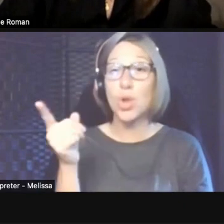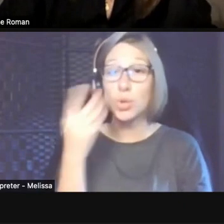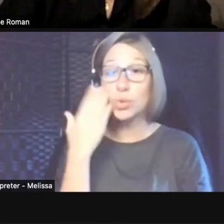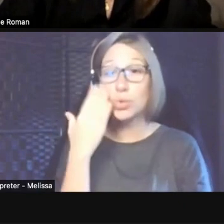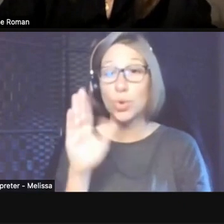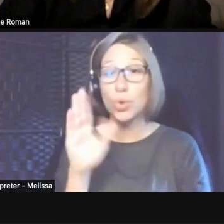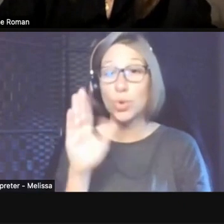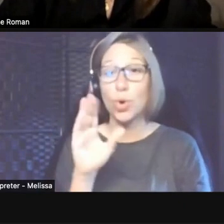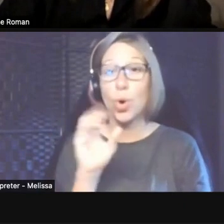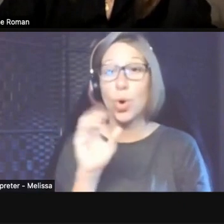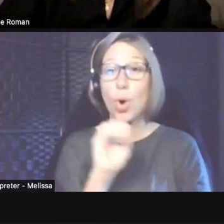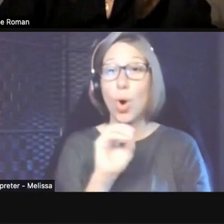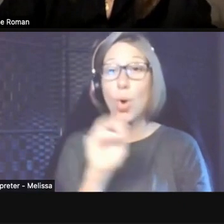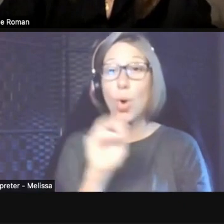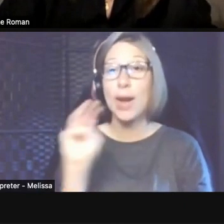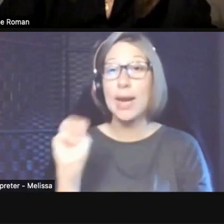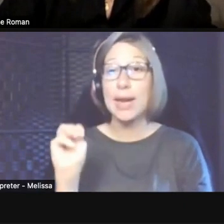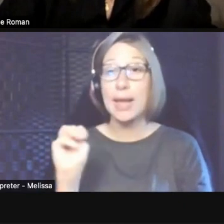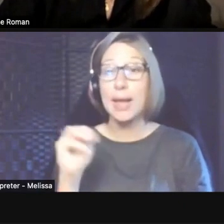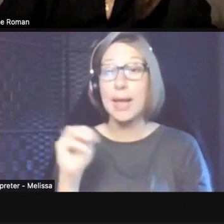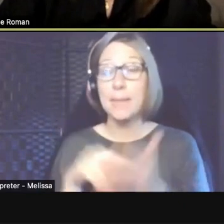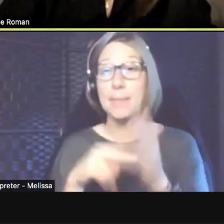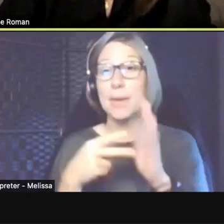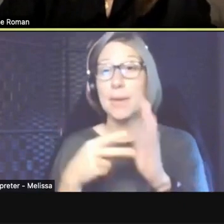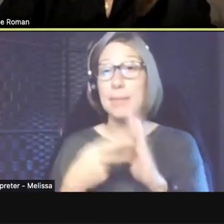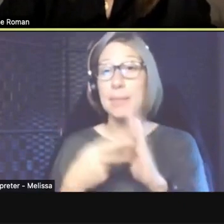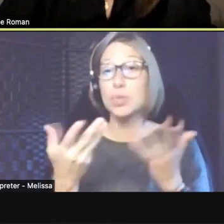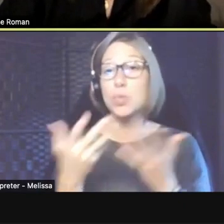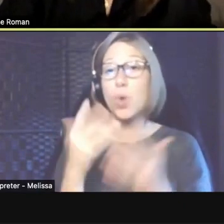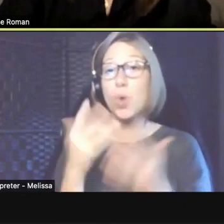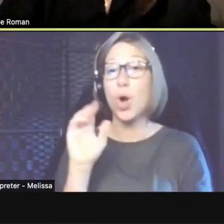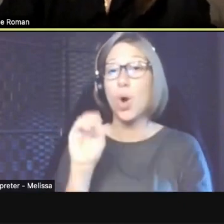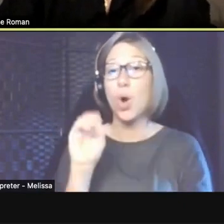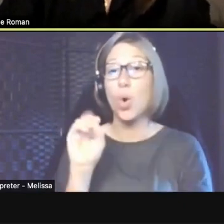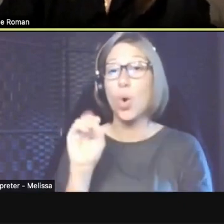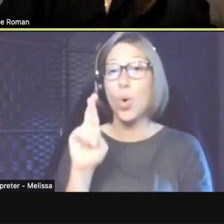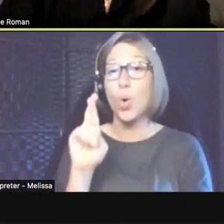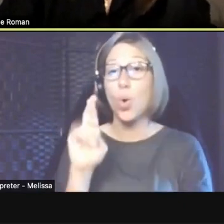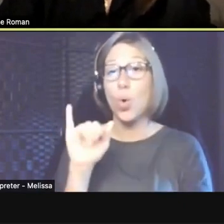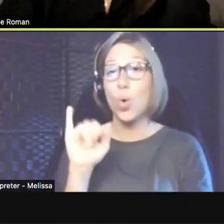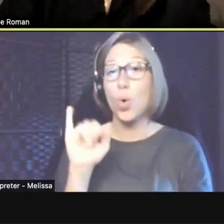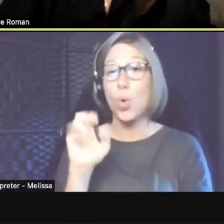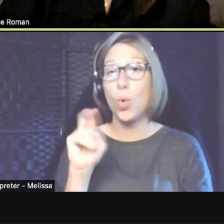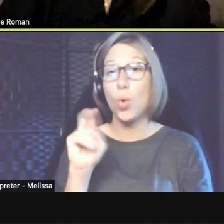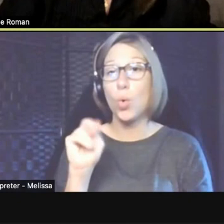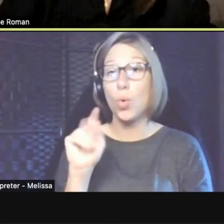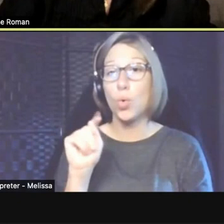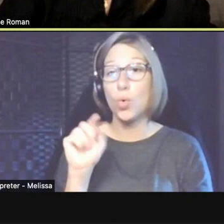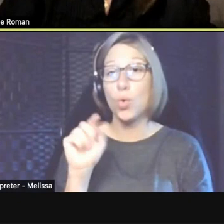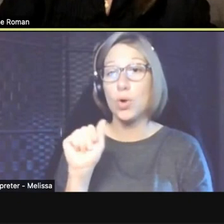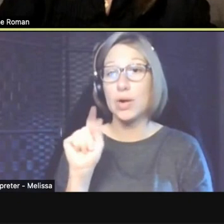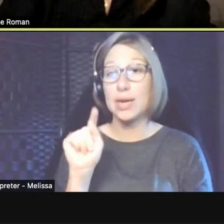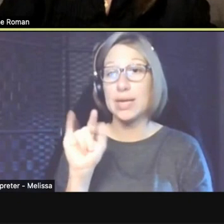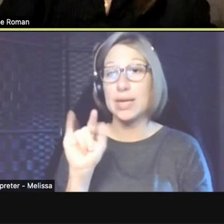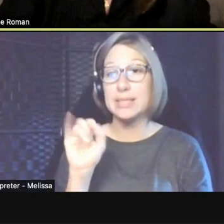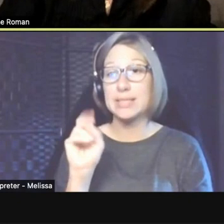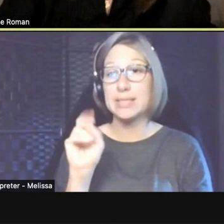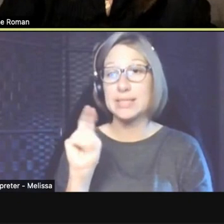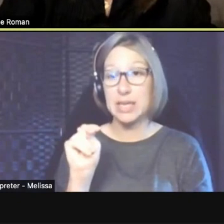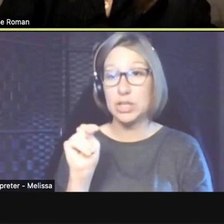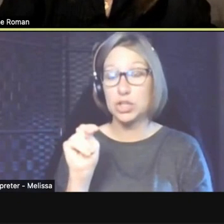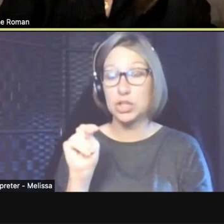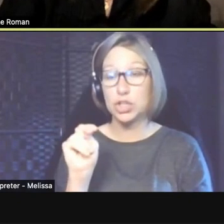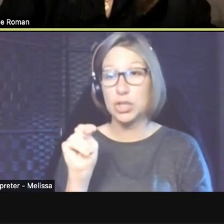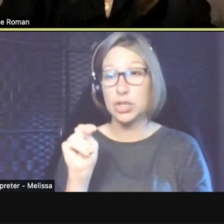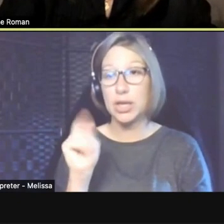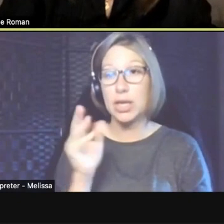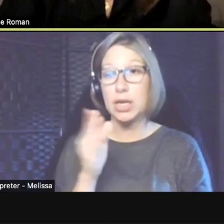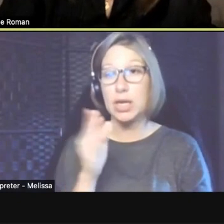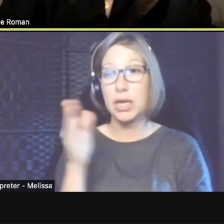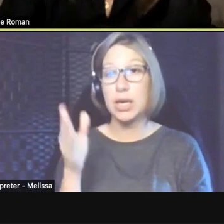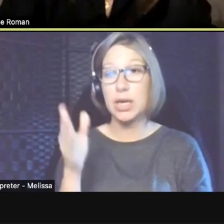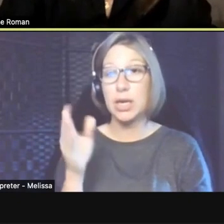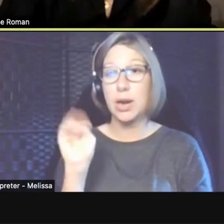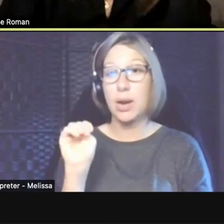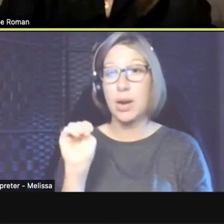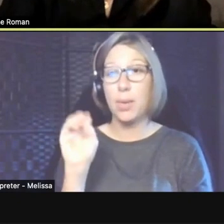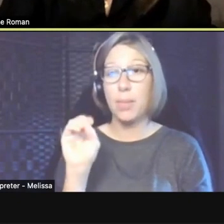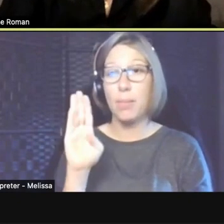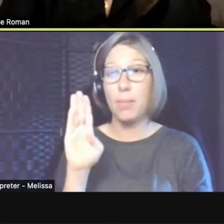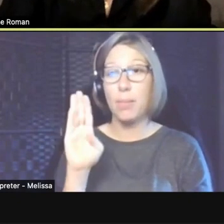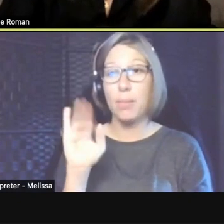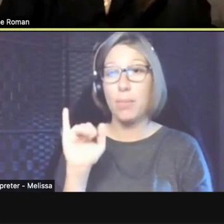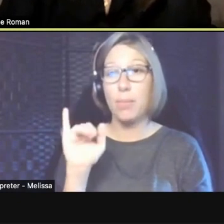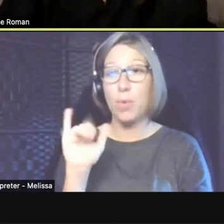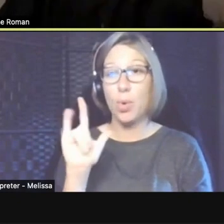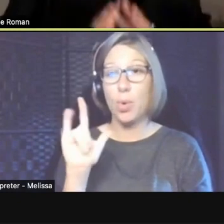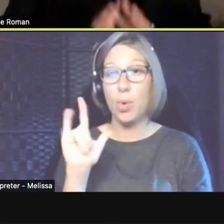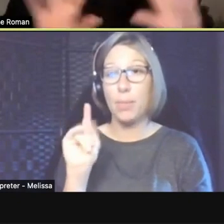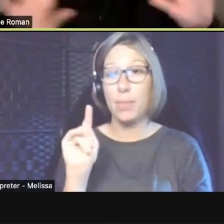for Orientation and Mobility. Mm-hmm. And it's not just for children who can walk and use a cane. I'm